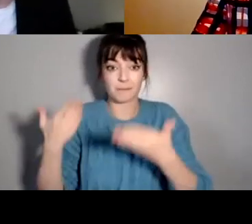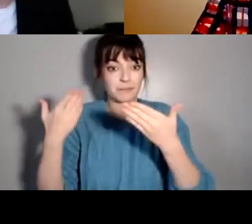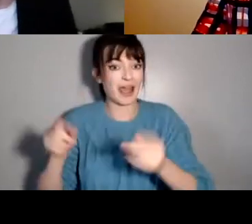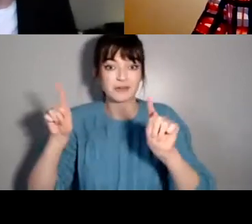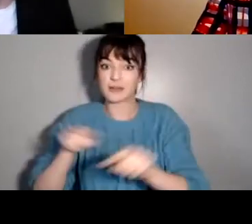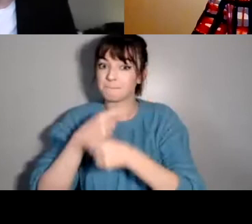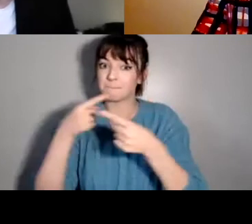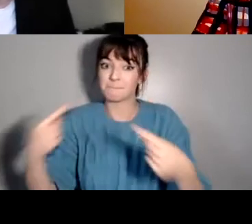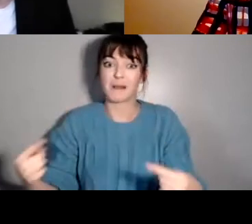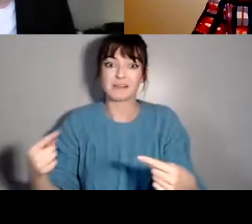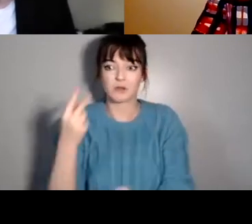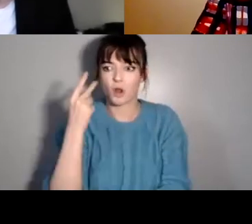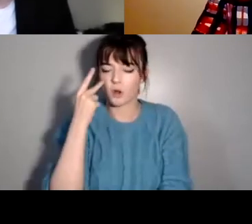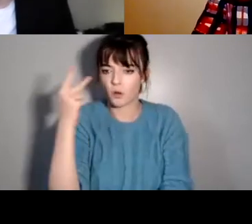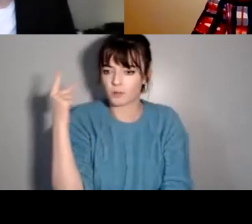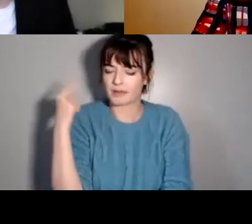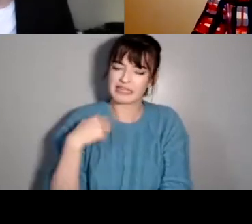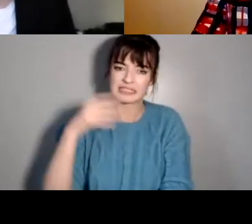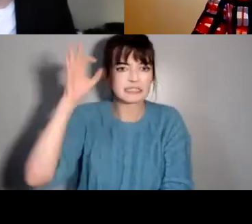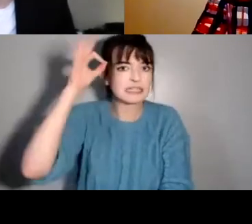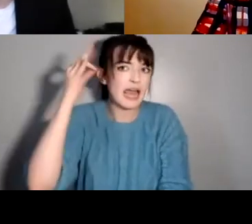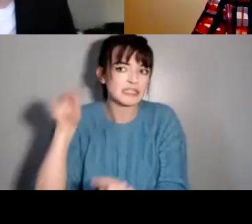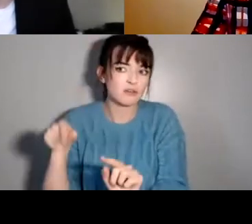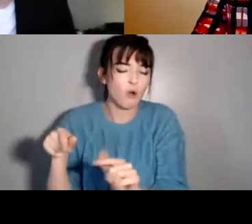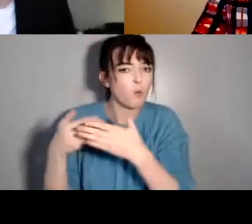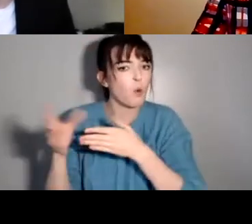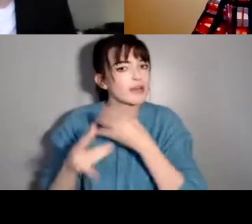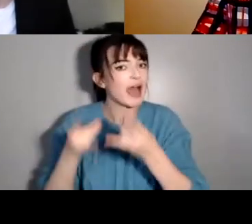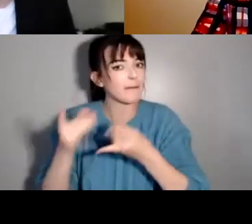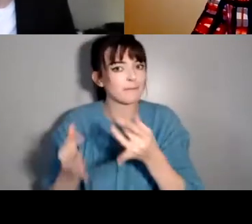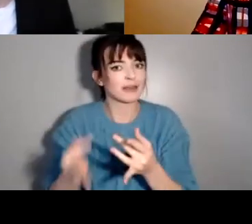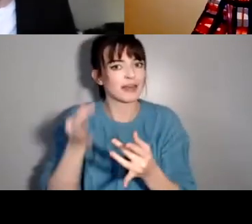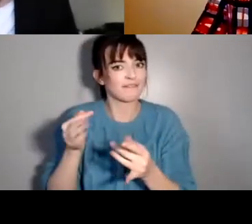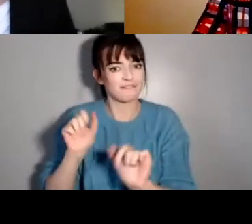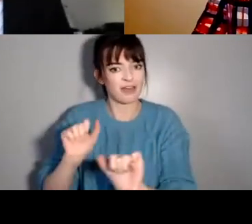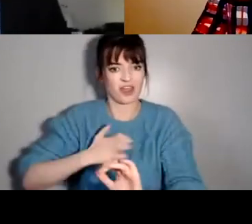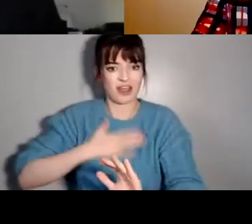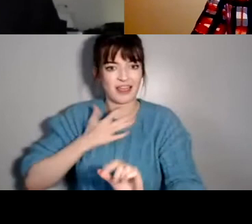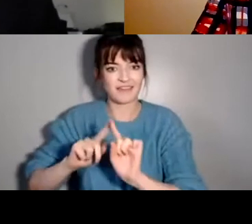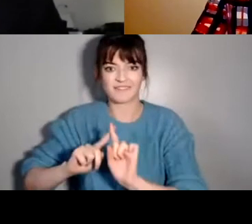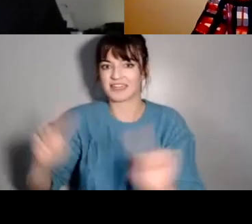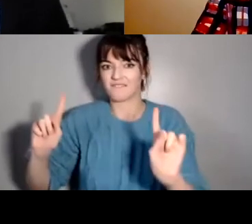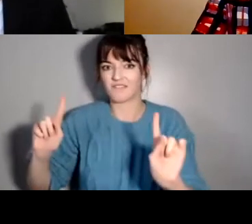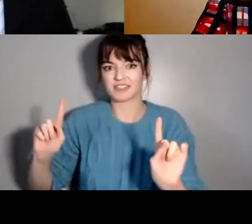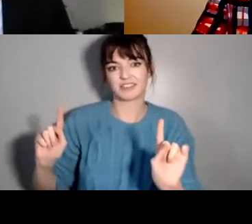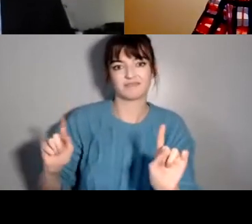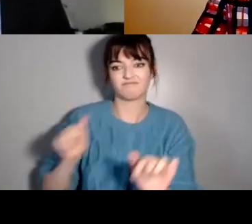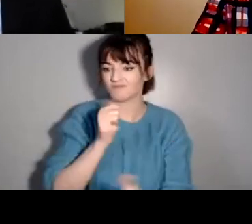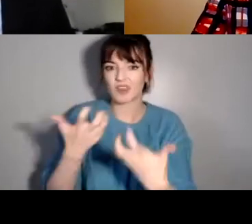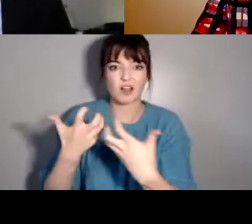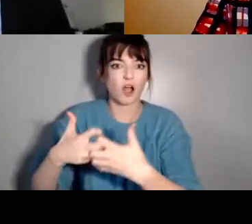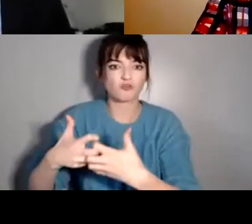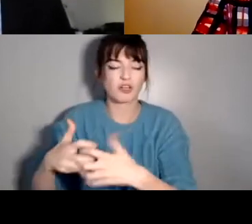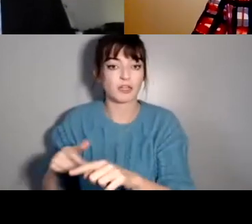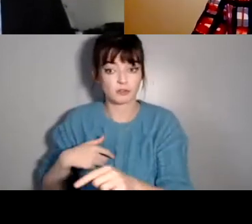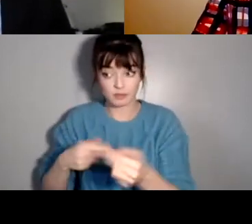had not been their life story, if a different approach had been taken, would they need the level of